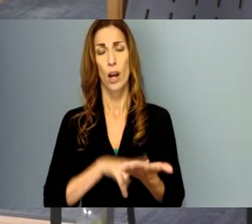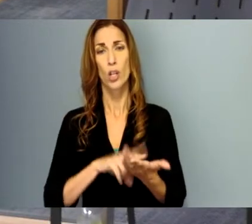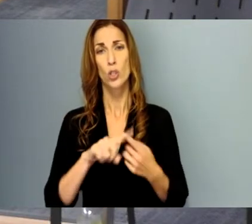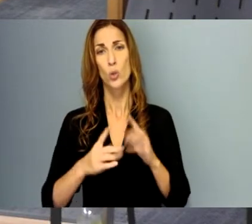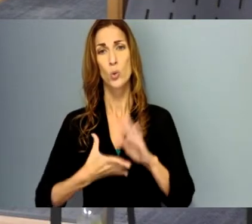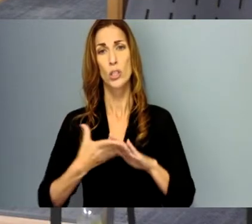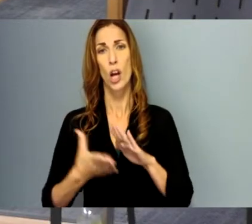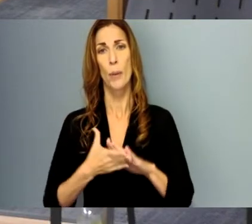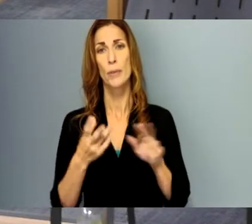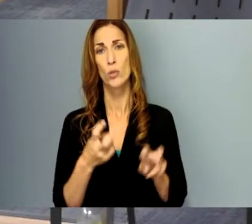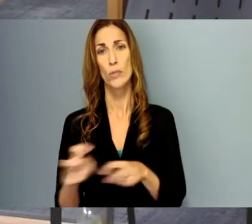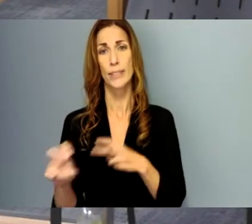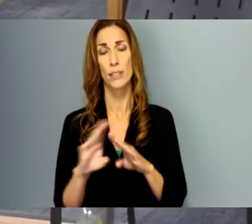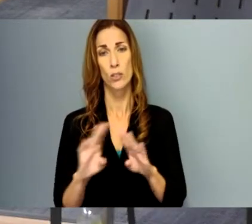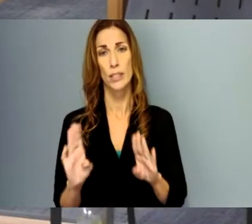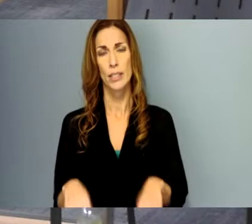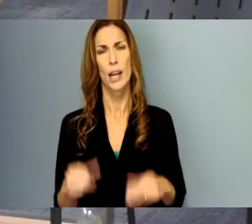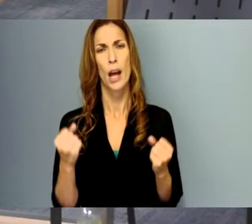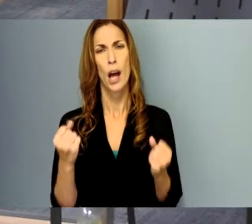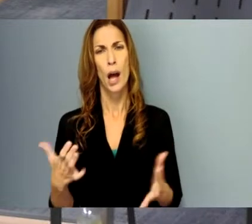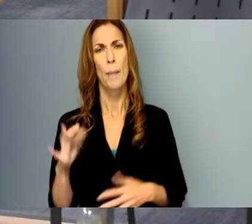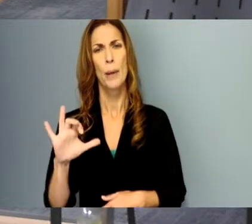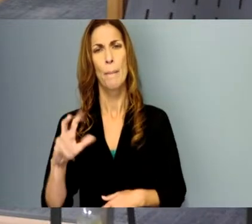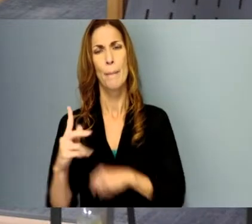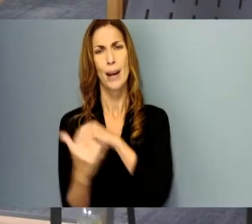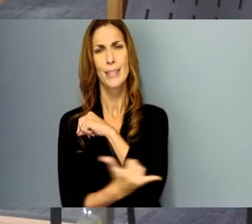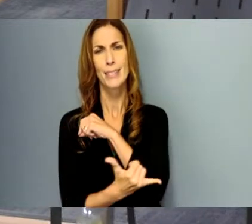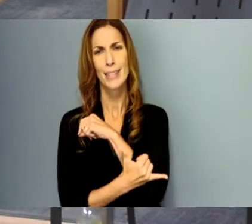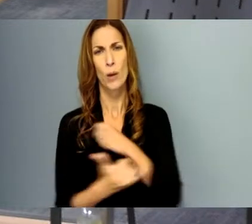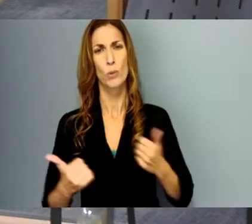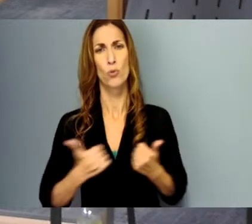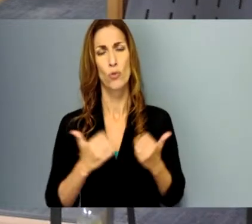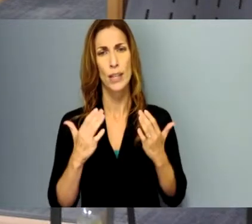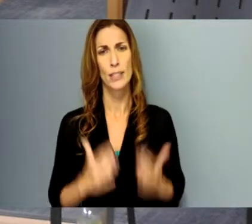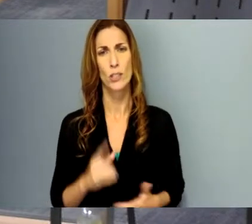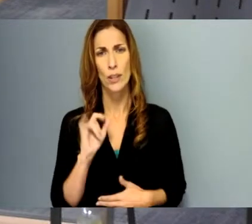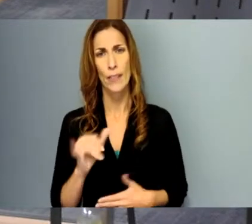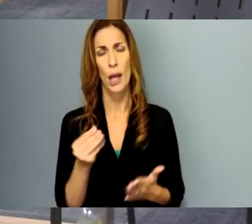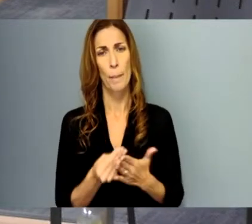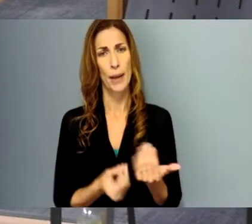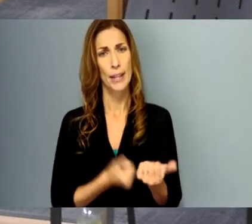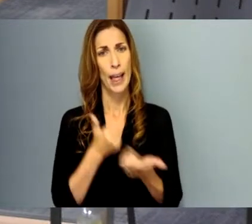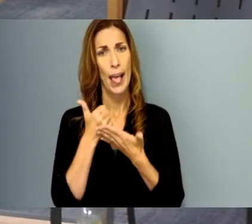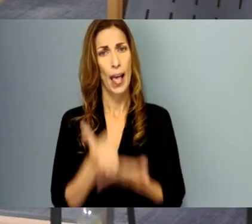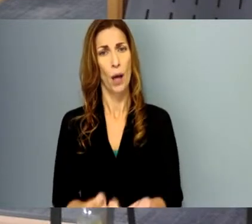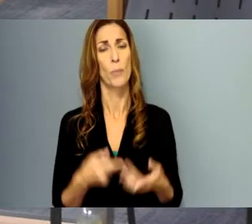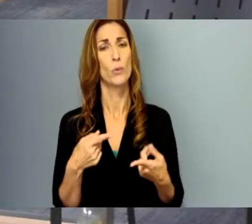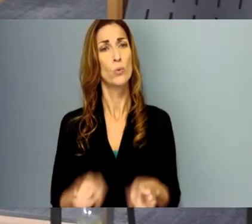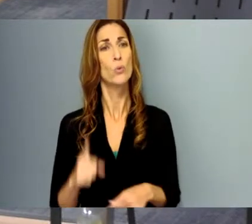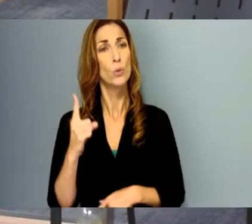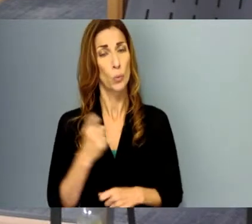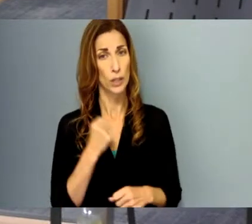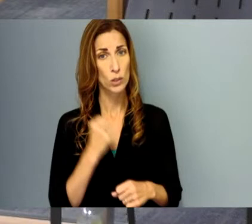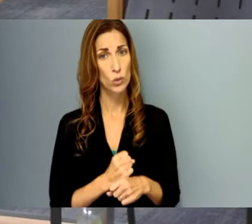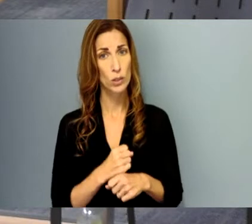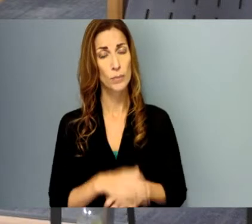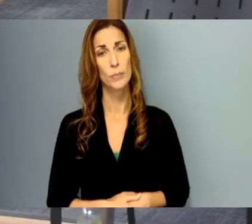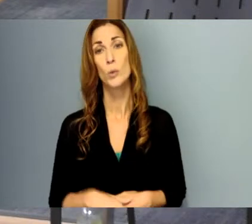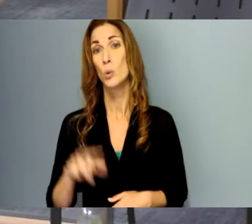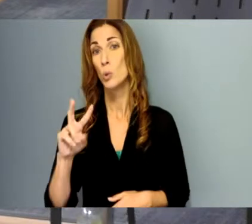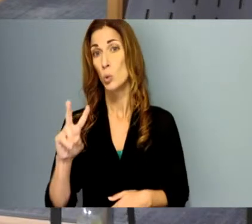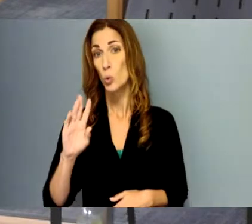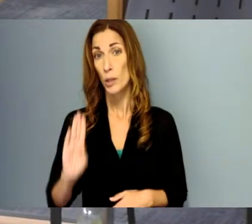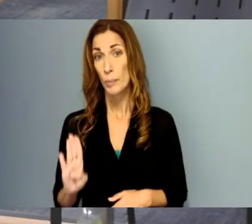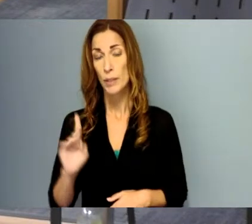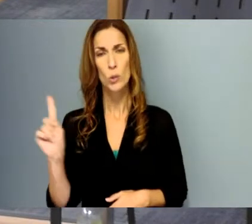a transition house. How many Bucks County residents does this money help in 1 year? 2B,